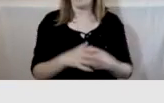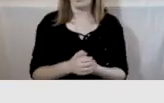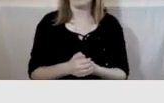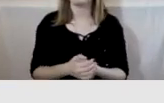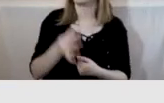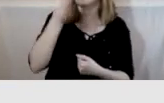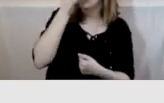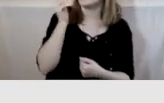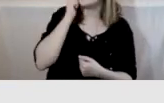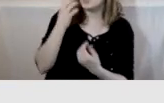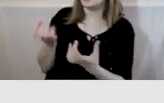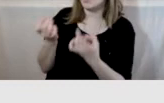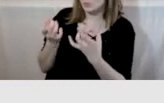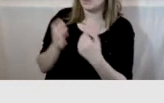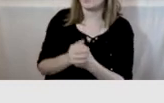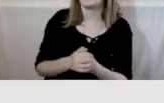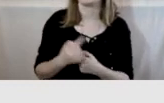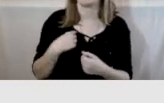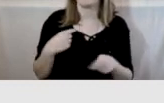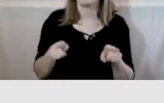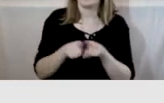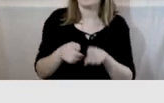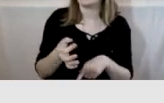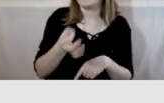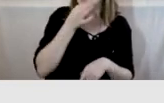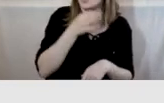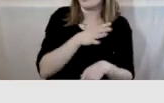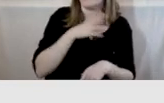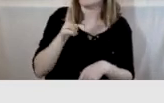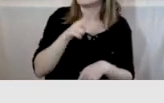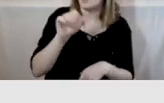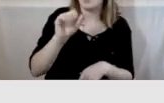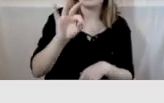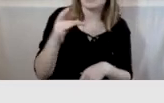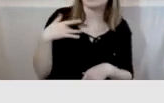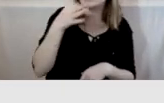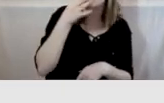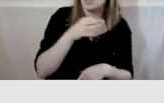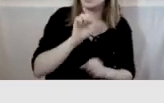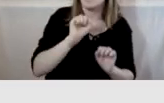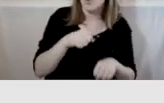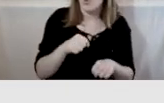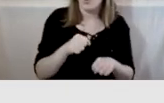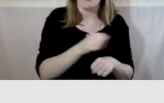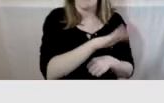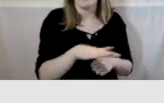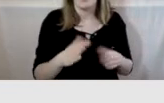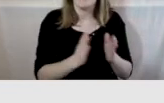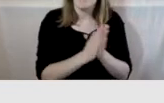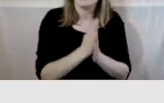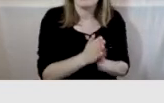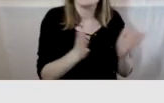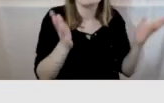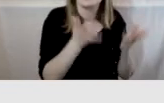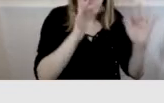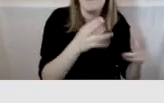about motivating students by bringing in people from other fields who can talk about how